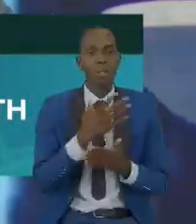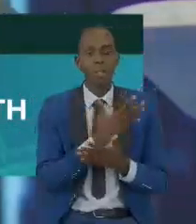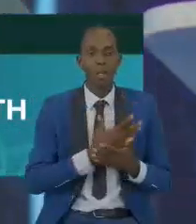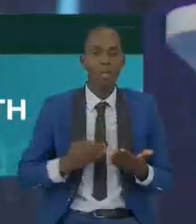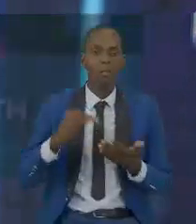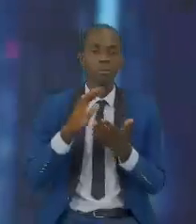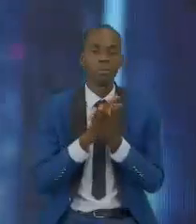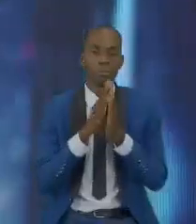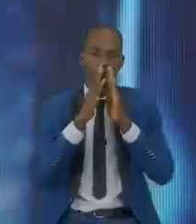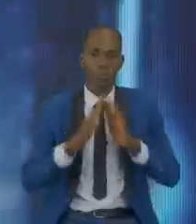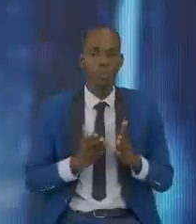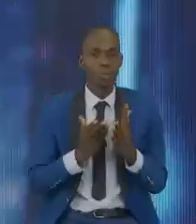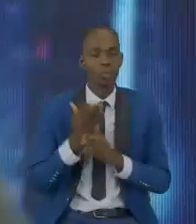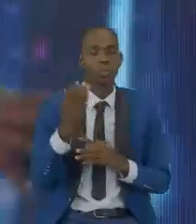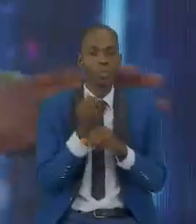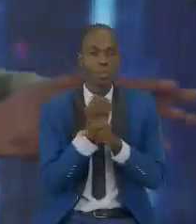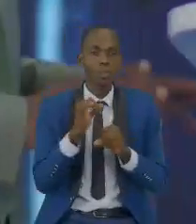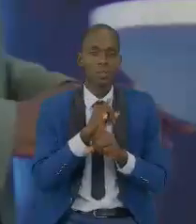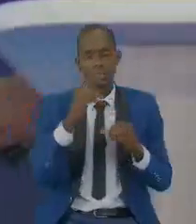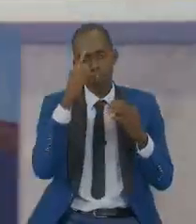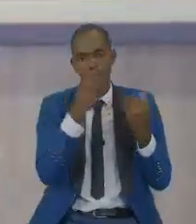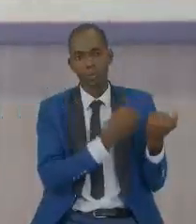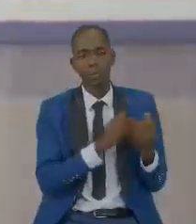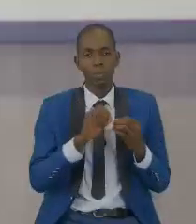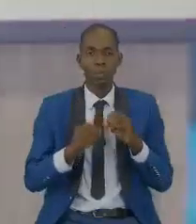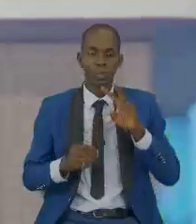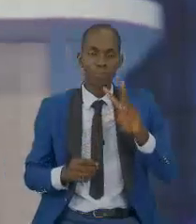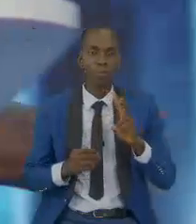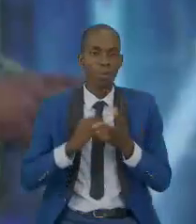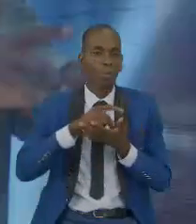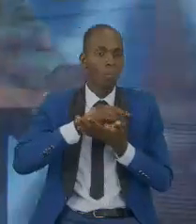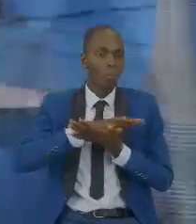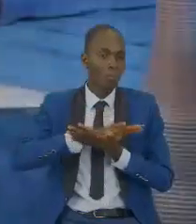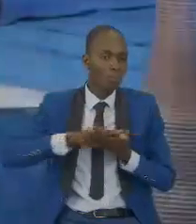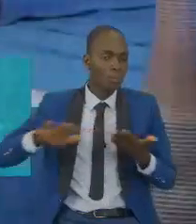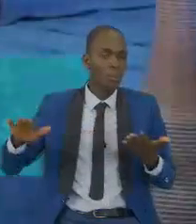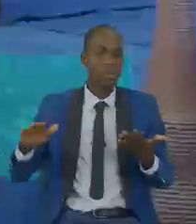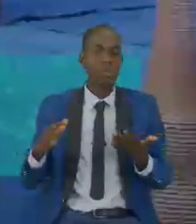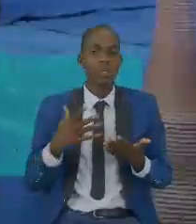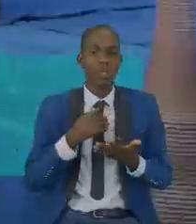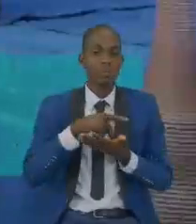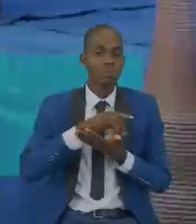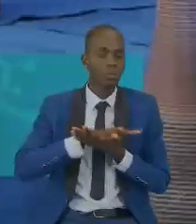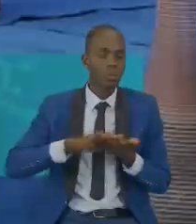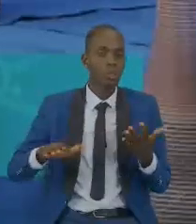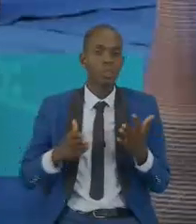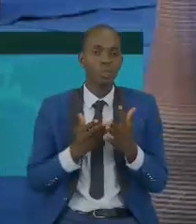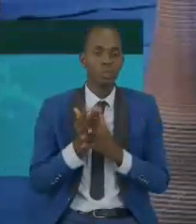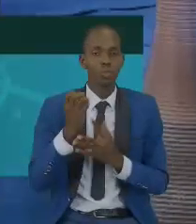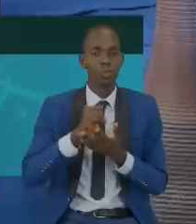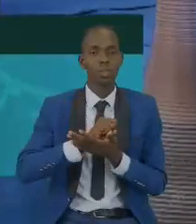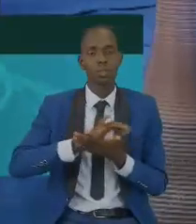through saving faith. Number two, purging and purity through sanctifying